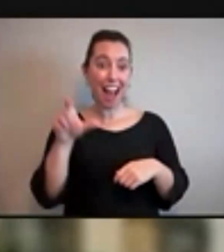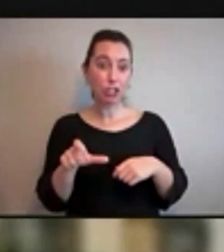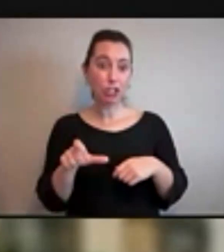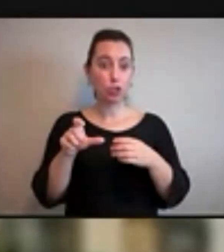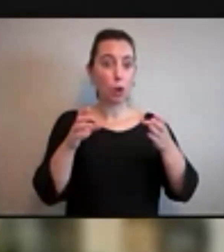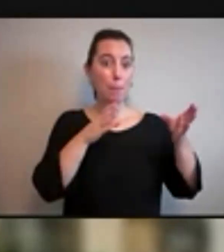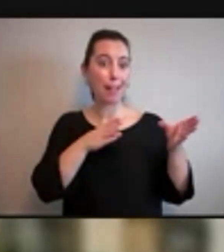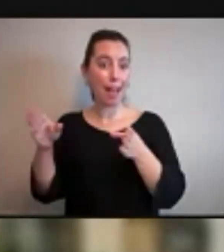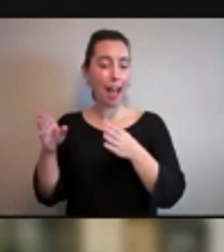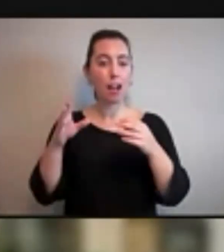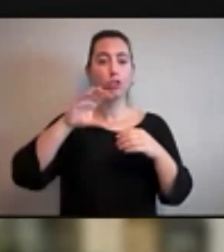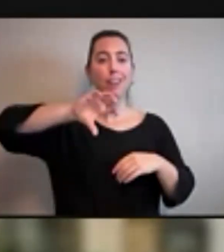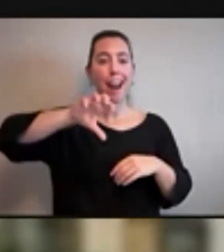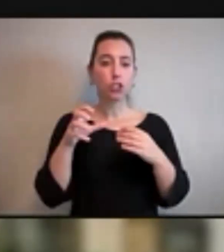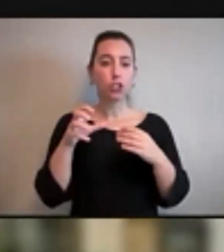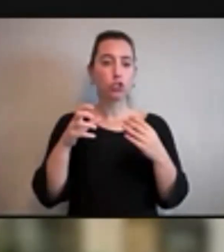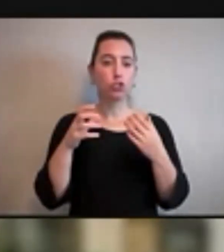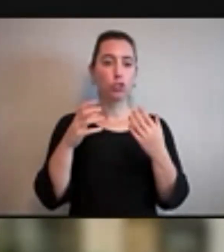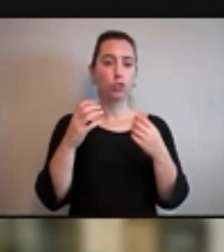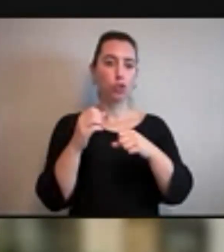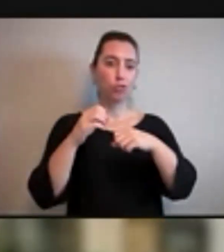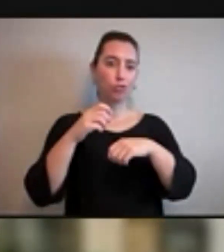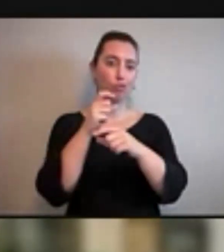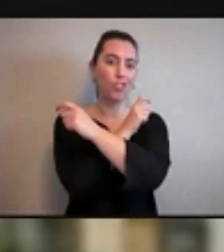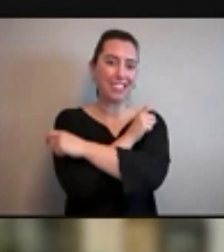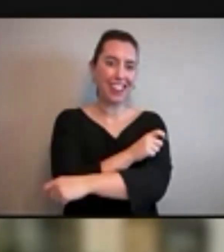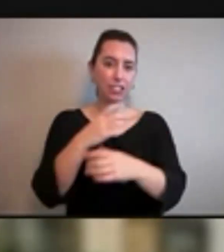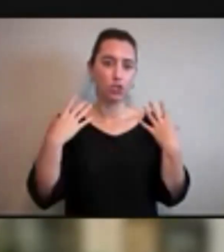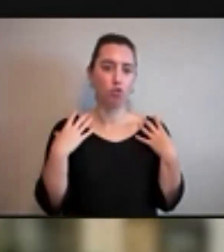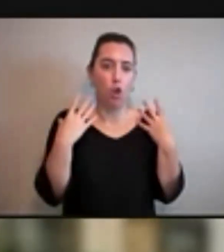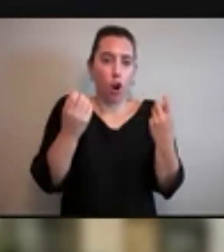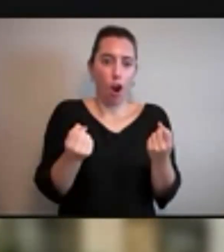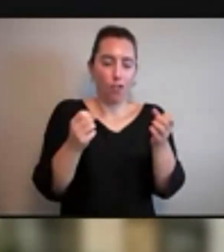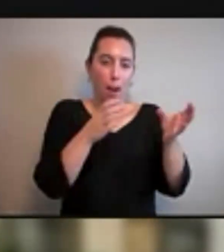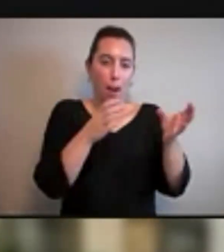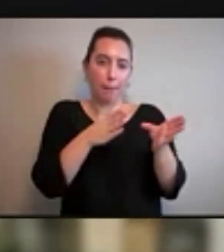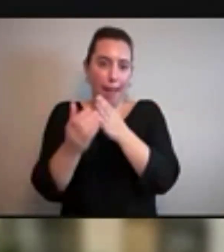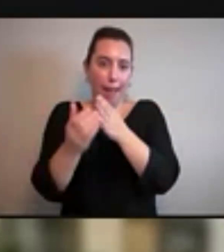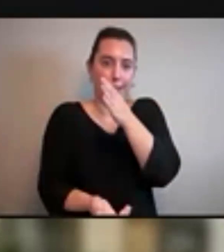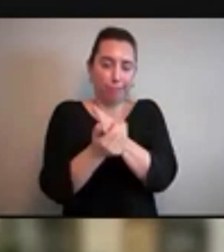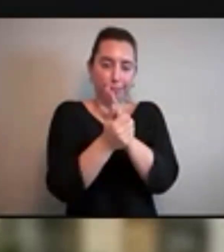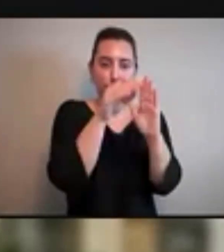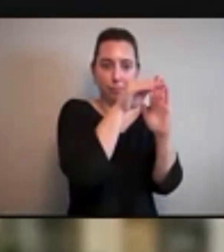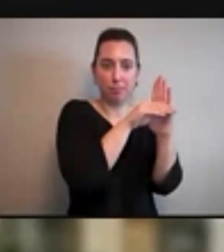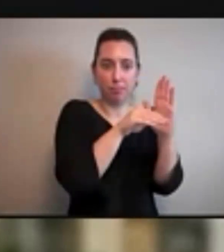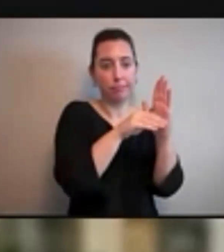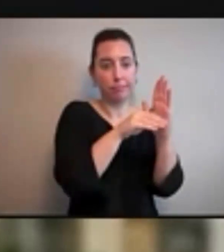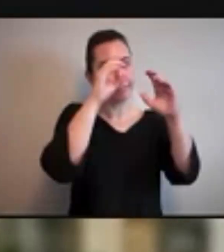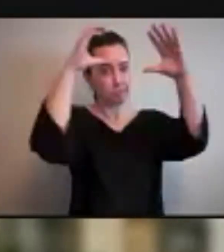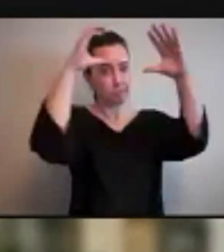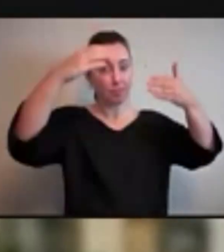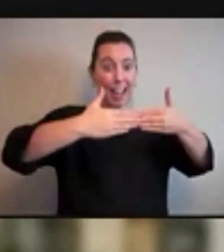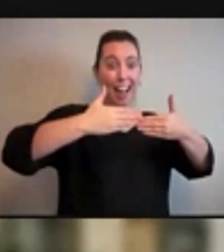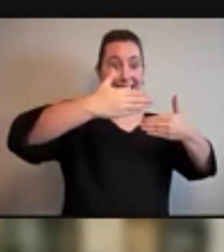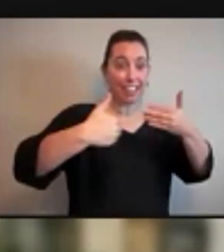Recovery Plan, the Italian part of the Next Generation EU plan fundings, they are very